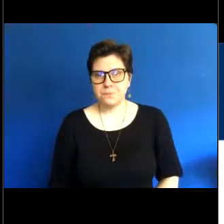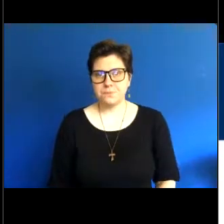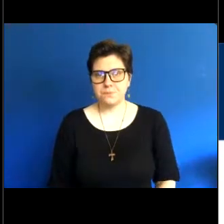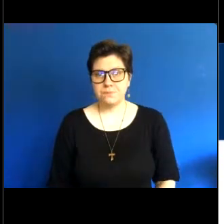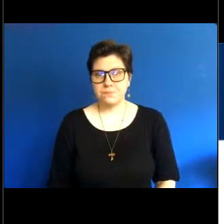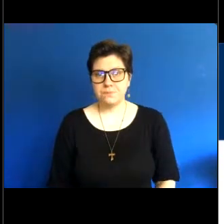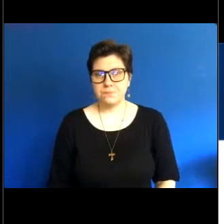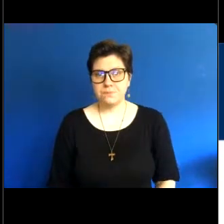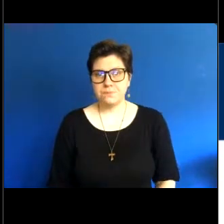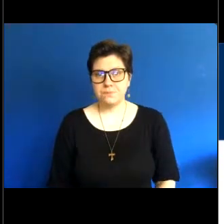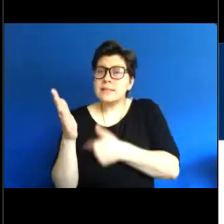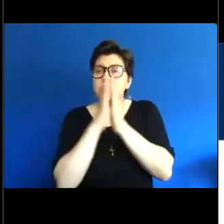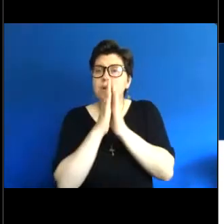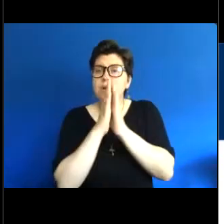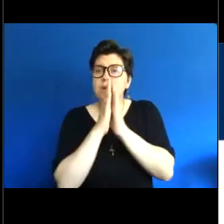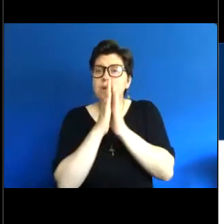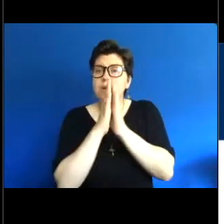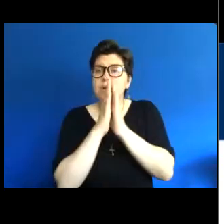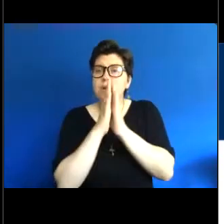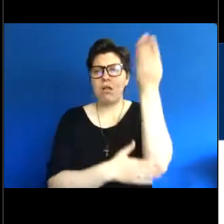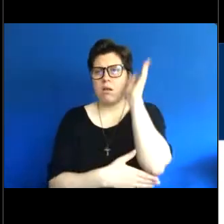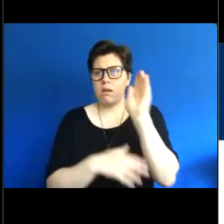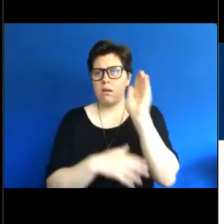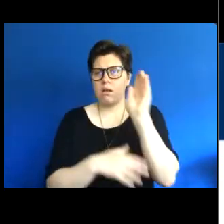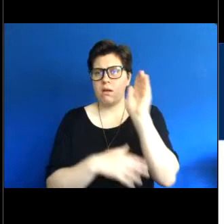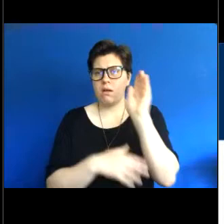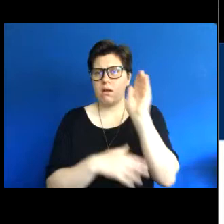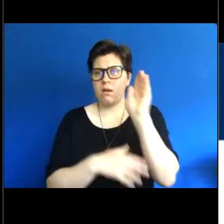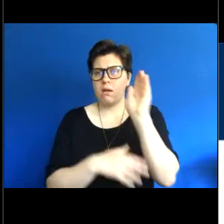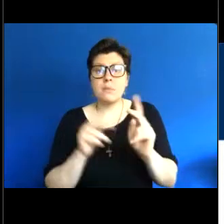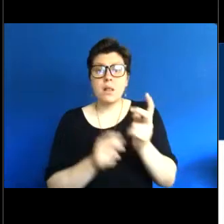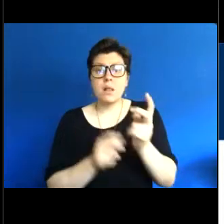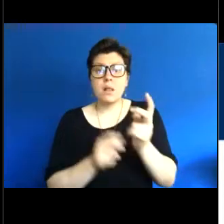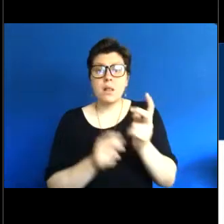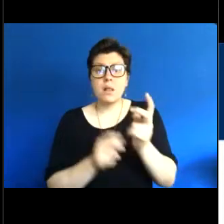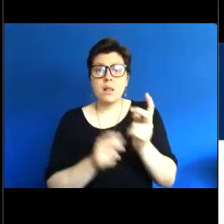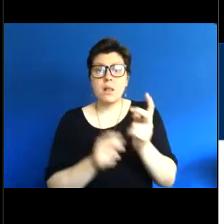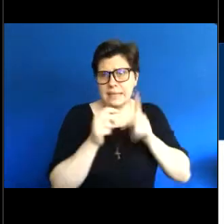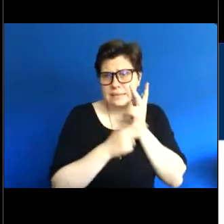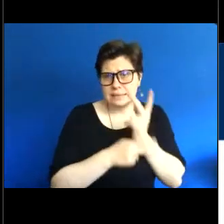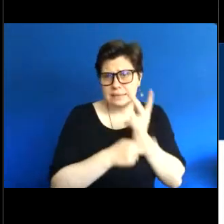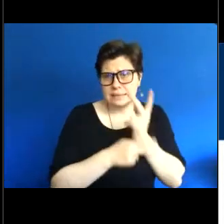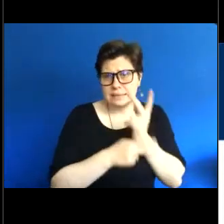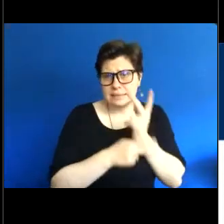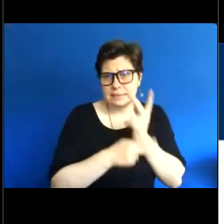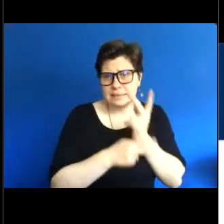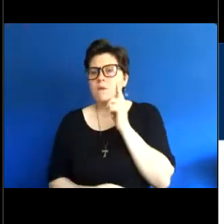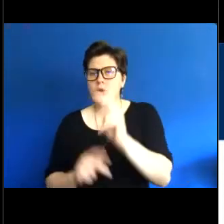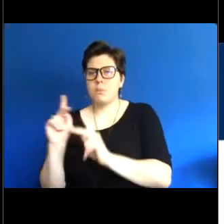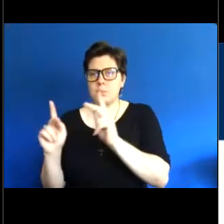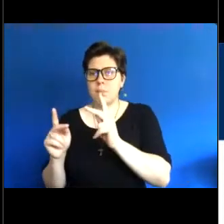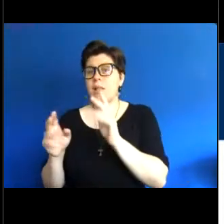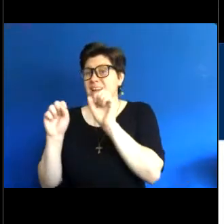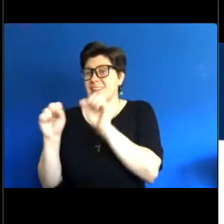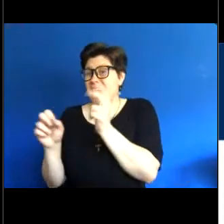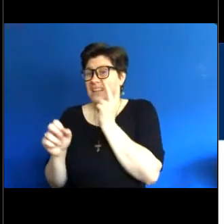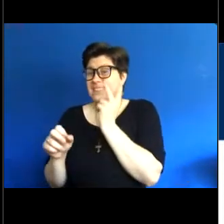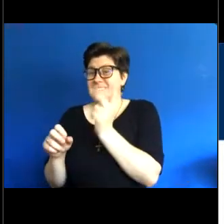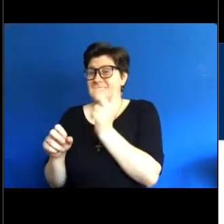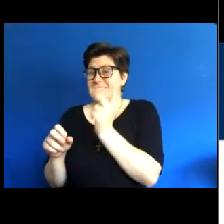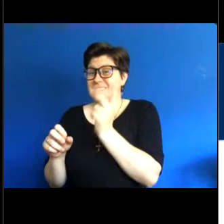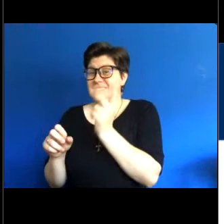Let us pray for all God's people, for people who are blind and cannot see, and for those who can see but